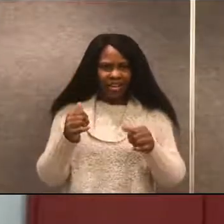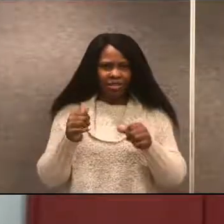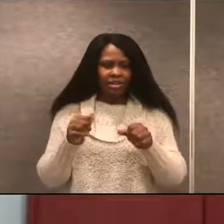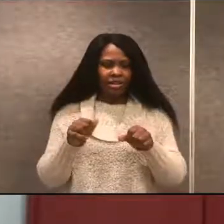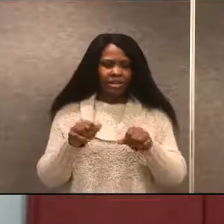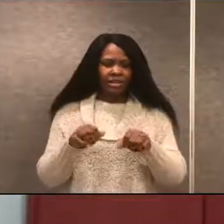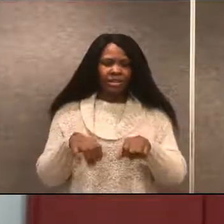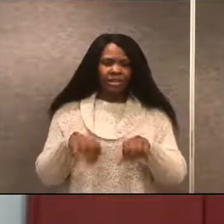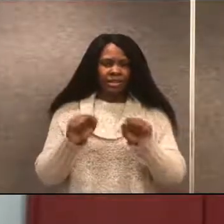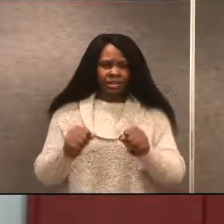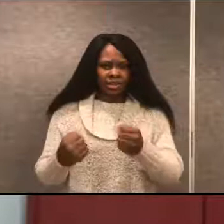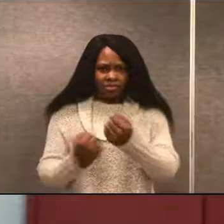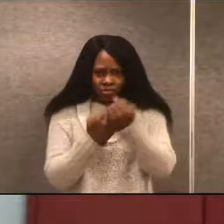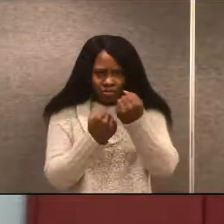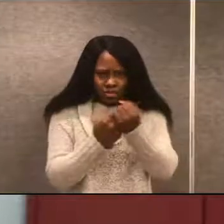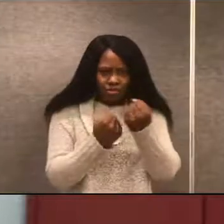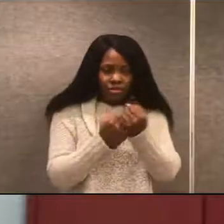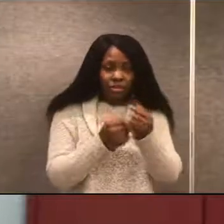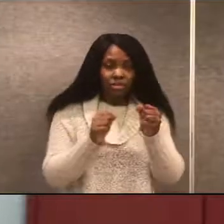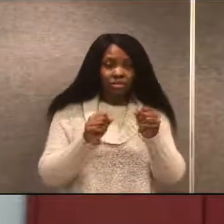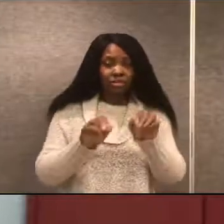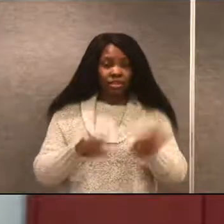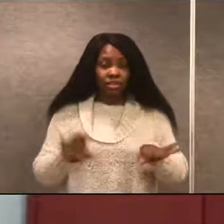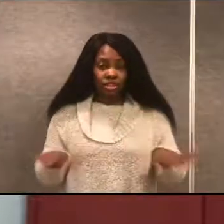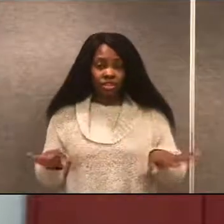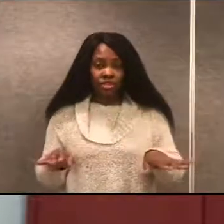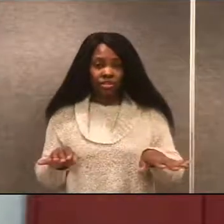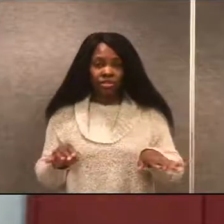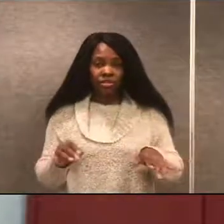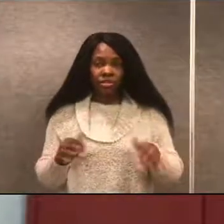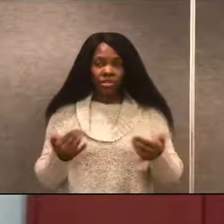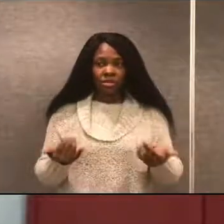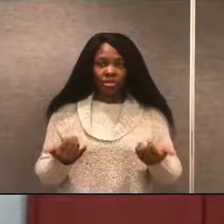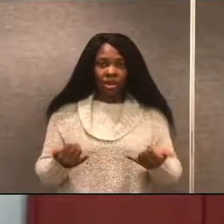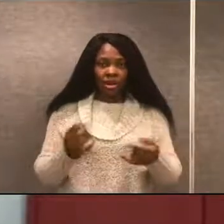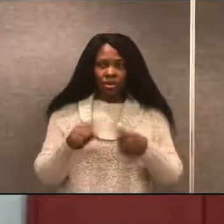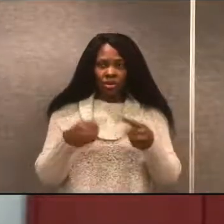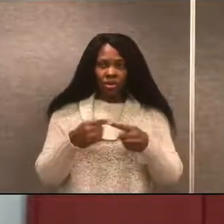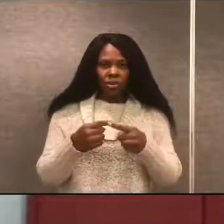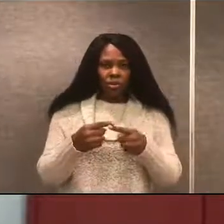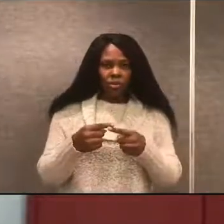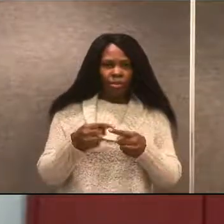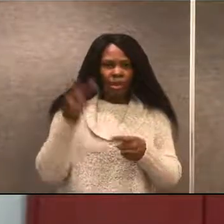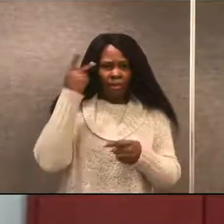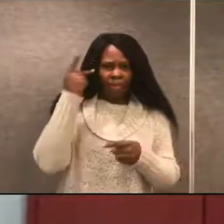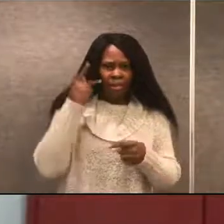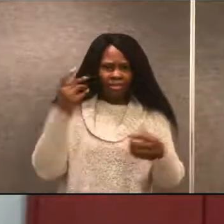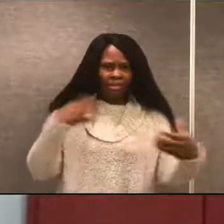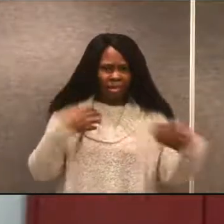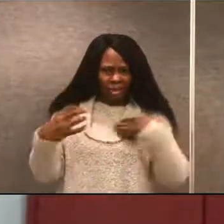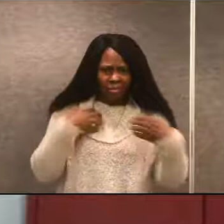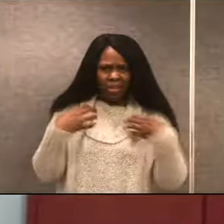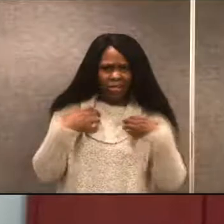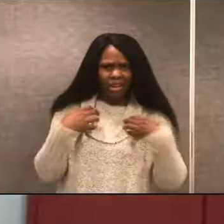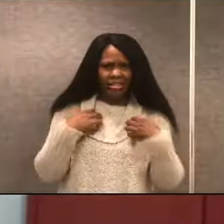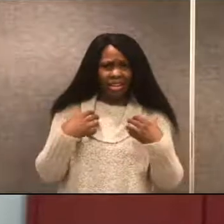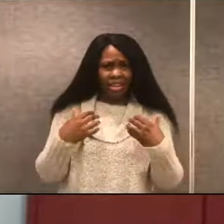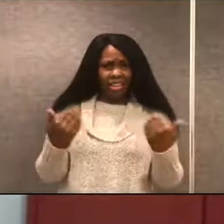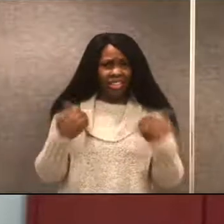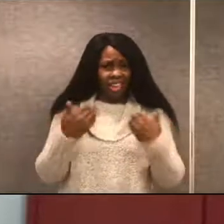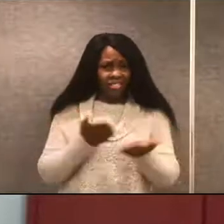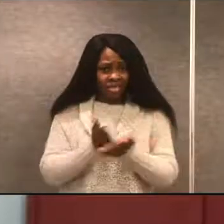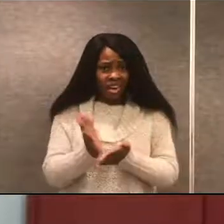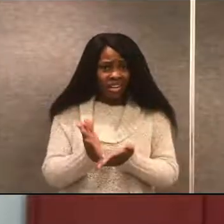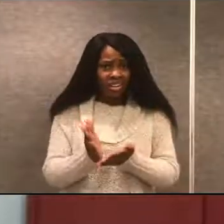know, when they scream and holler, they have every right to scream and holler. I know as a parent that I scream and holler because I want to make sure my child